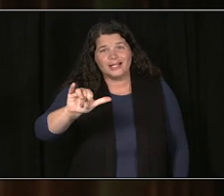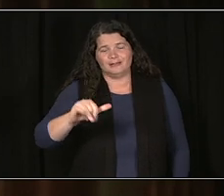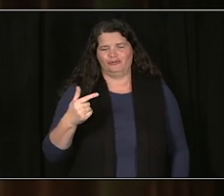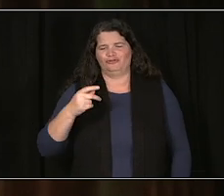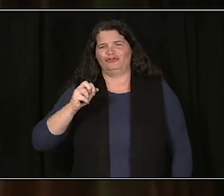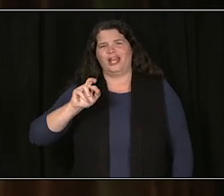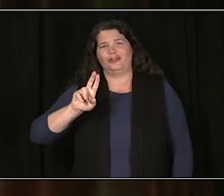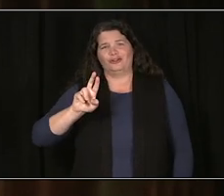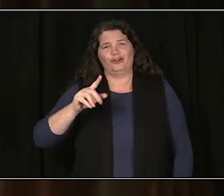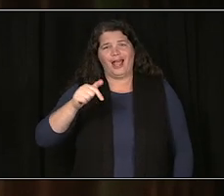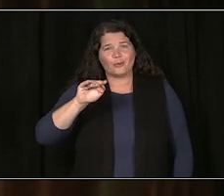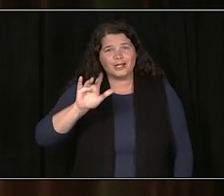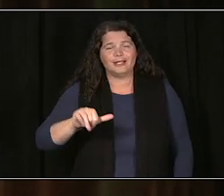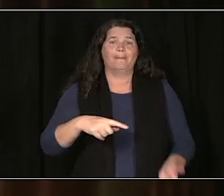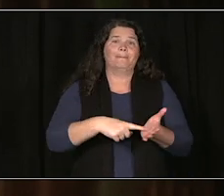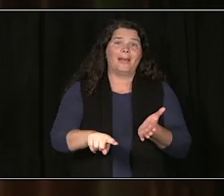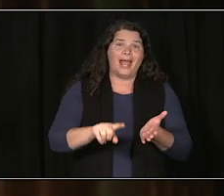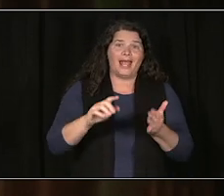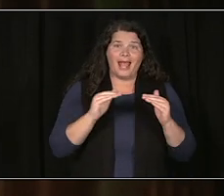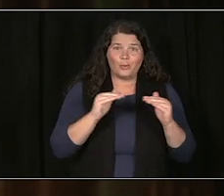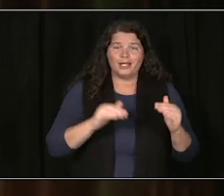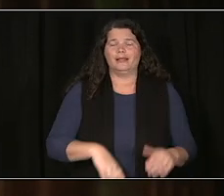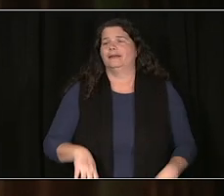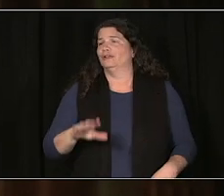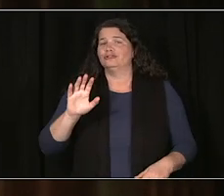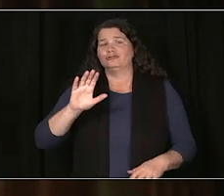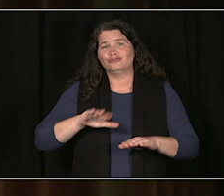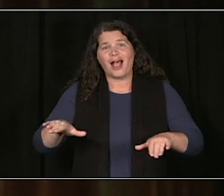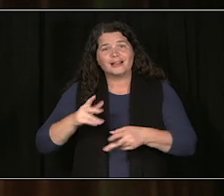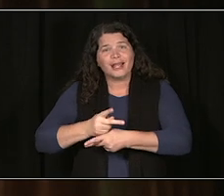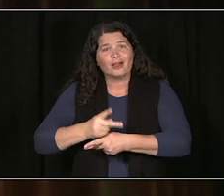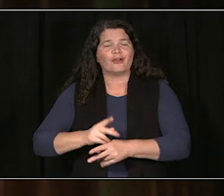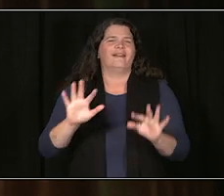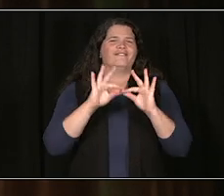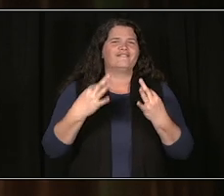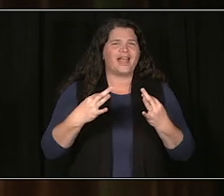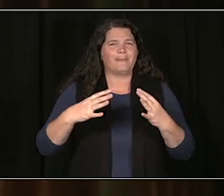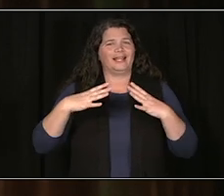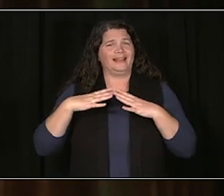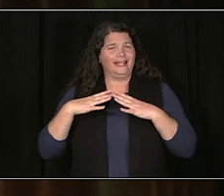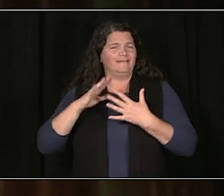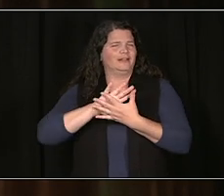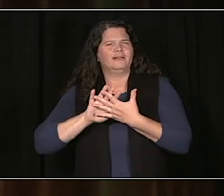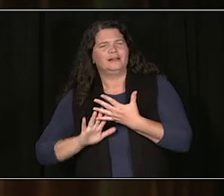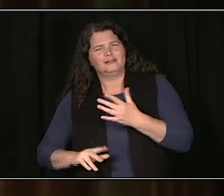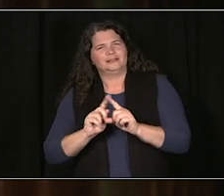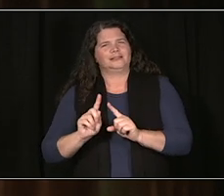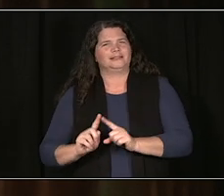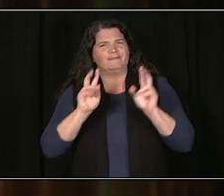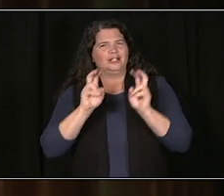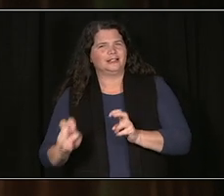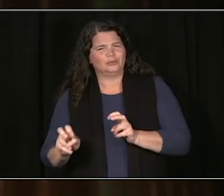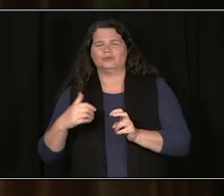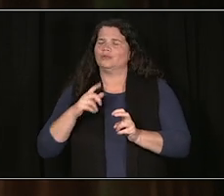equity, pay equity, childcare, family leave, all the things that we know we need all